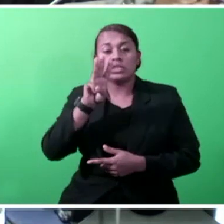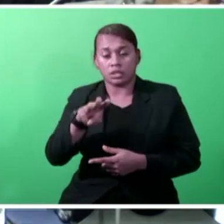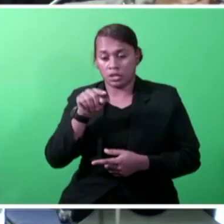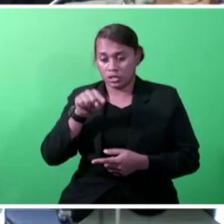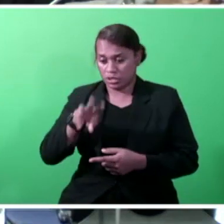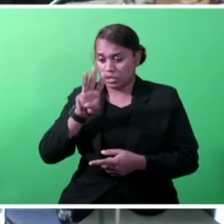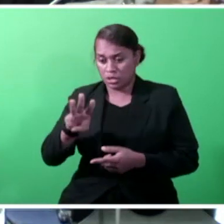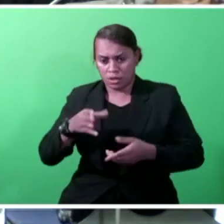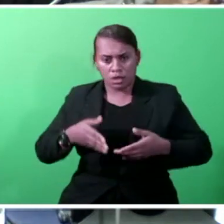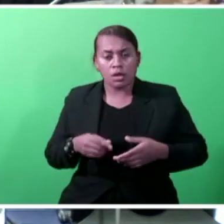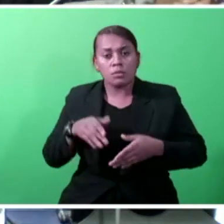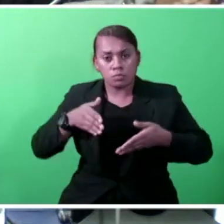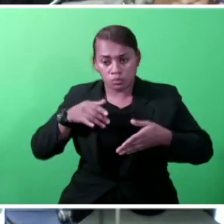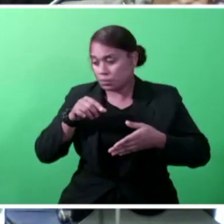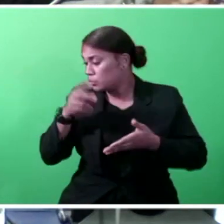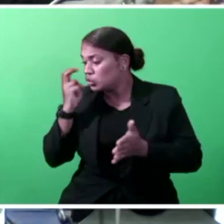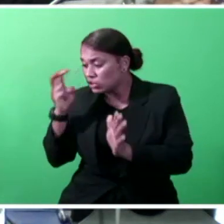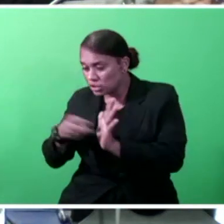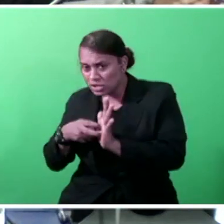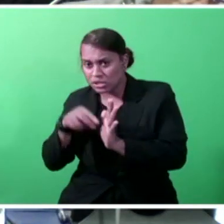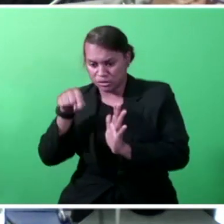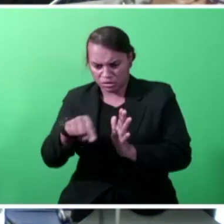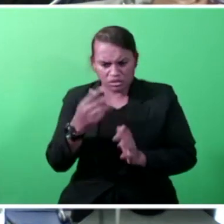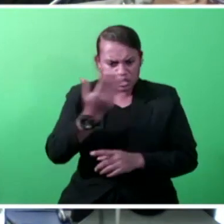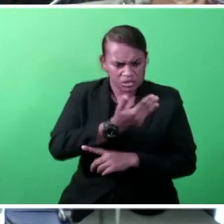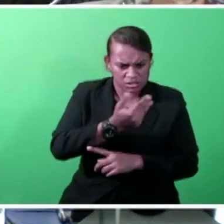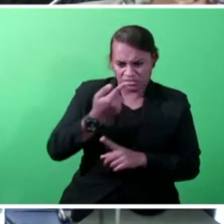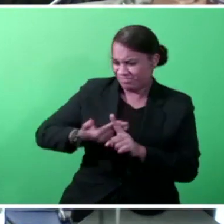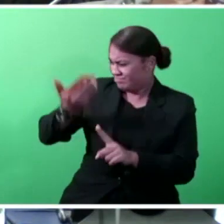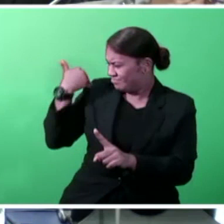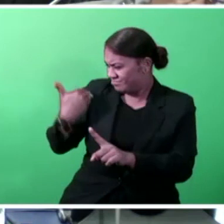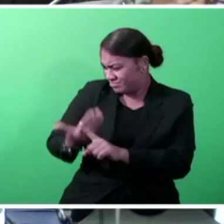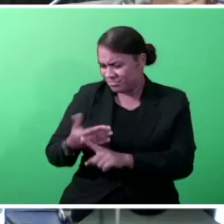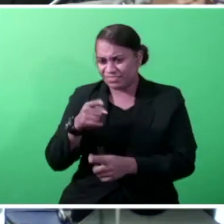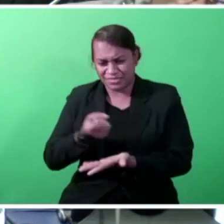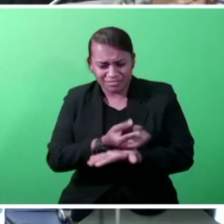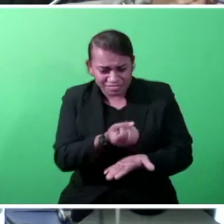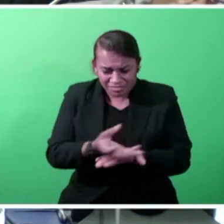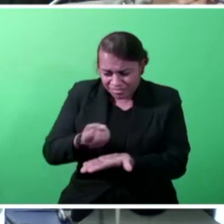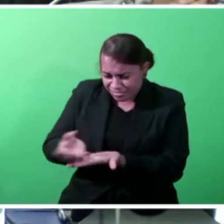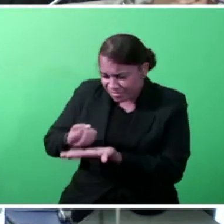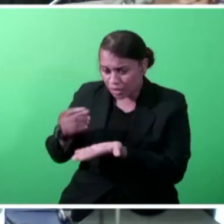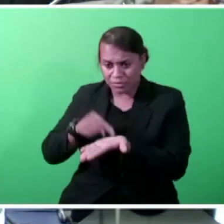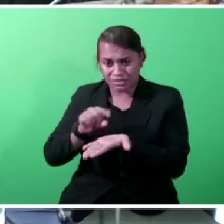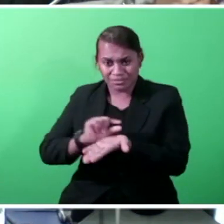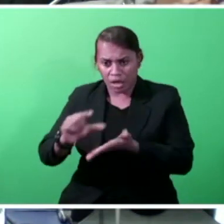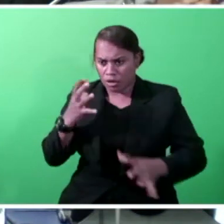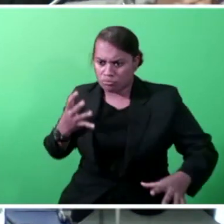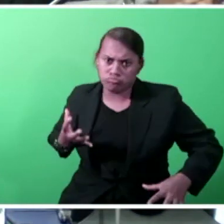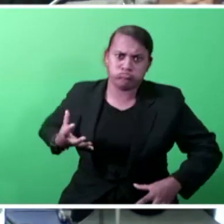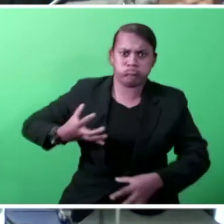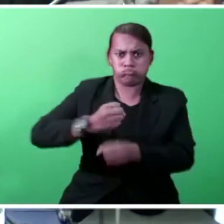first 2 months. In 2019, Mr. Speaker, sir, with the birth figures of